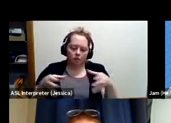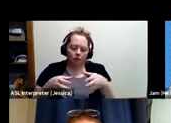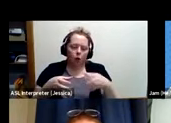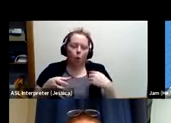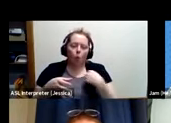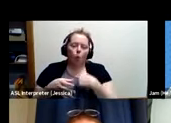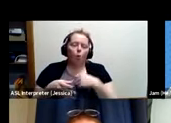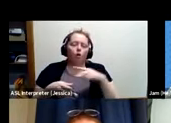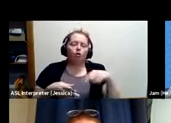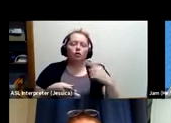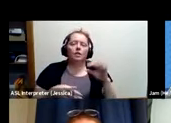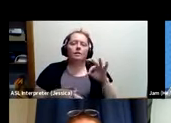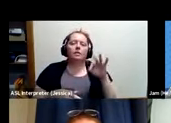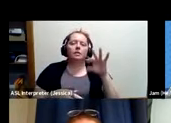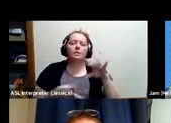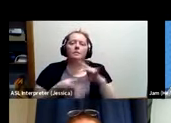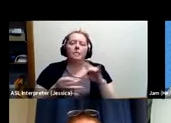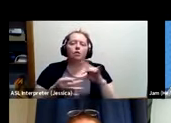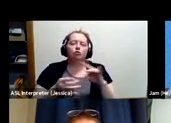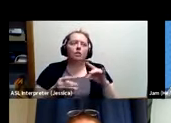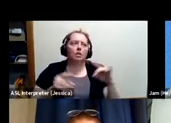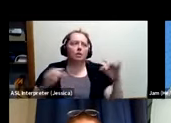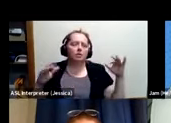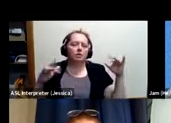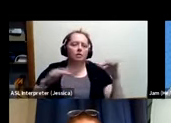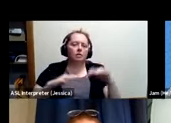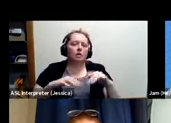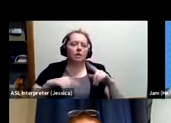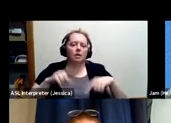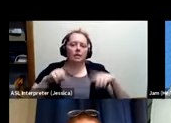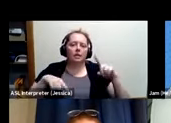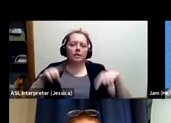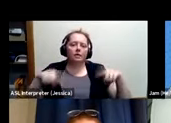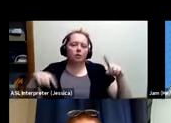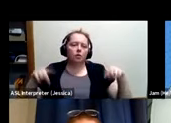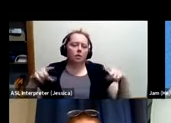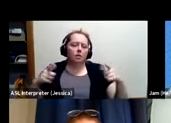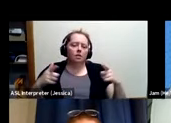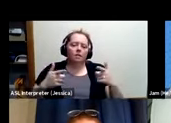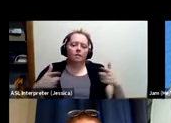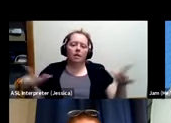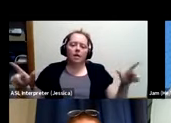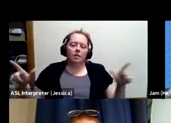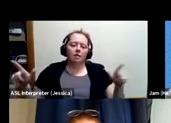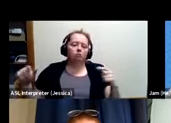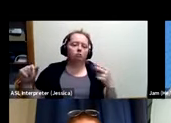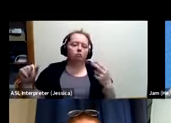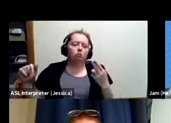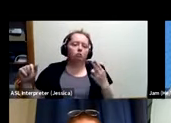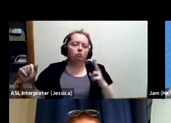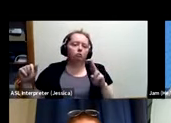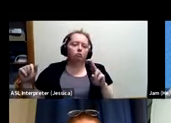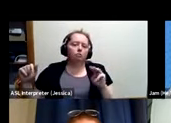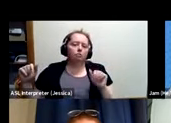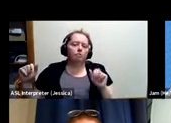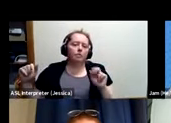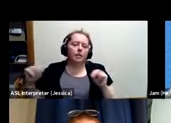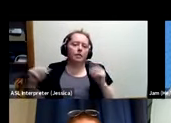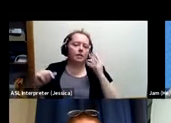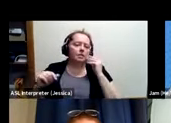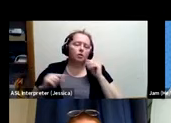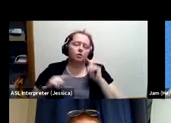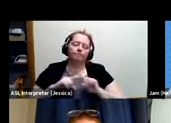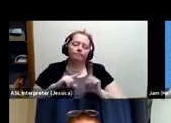diversity that already exists in what it is to be human. And you know, you need to apply that to every patient that